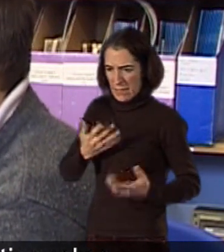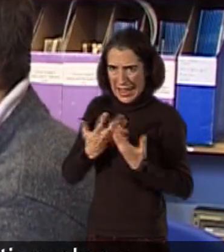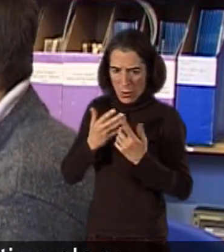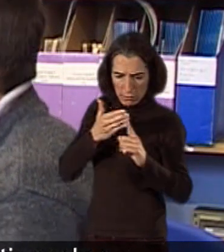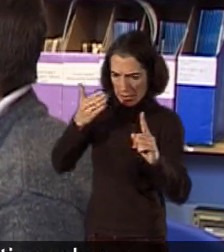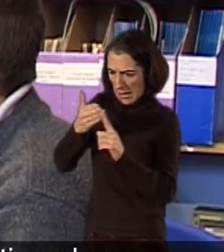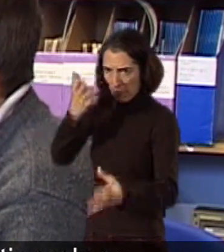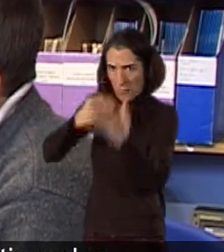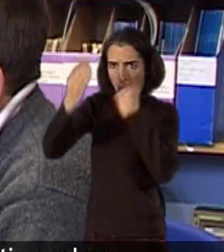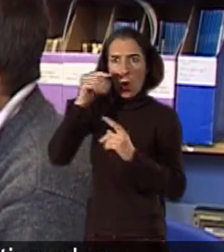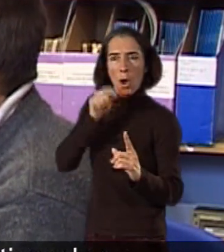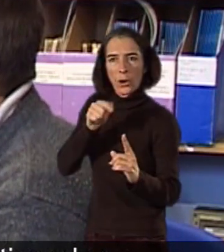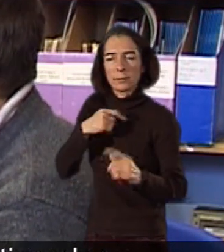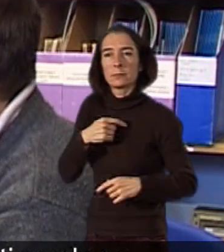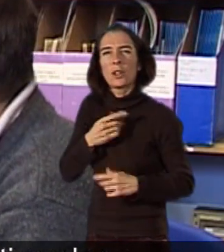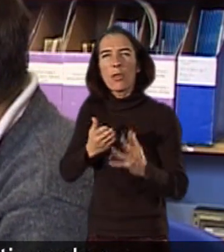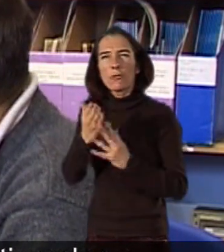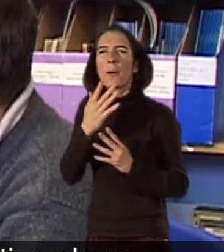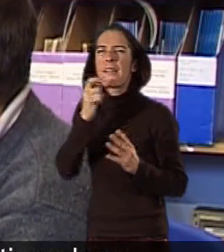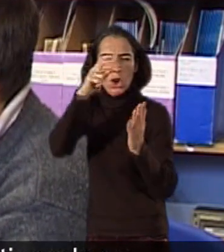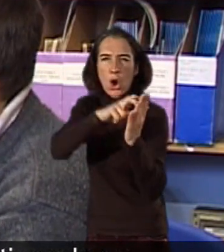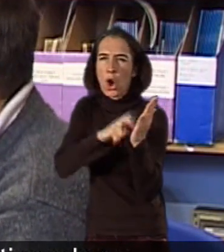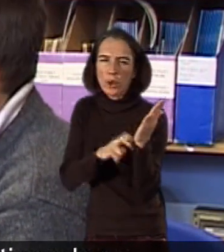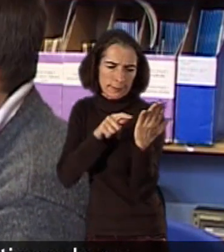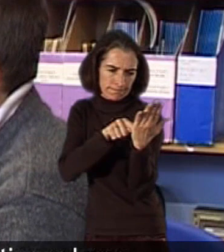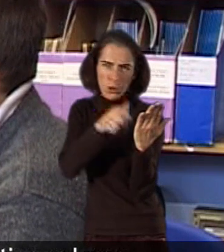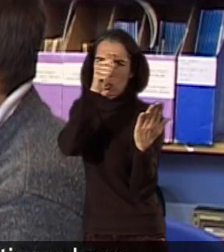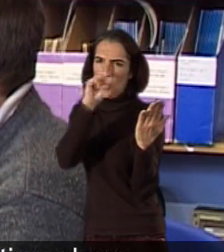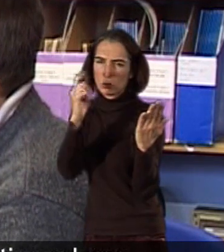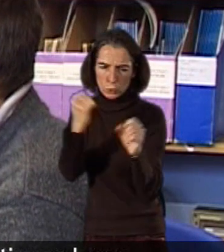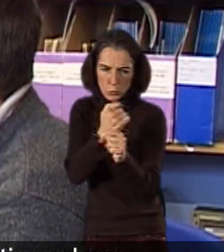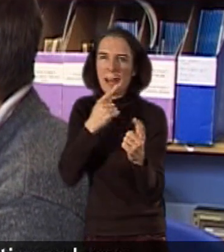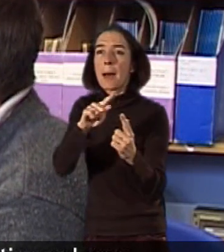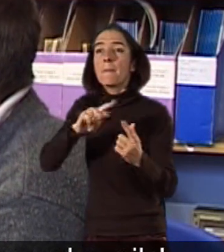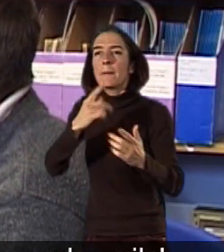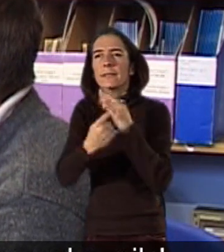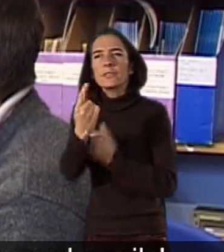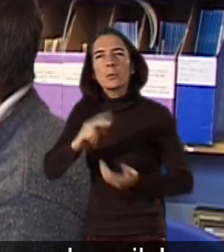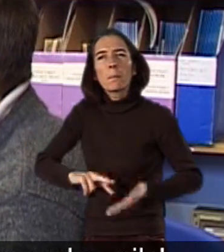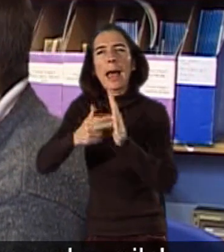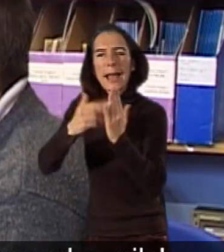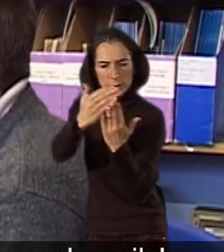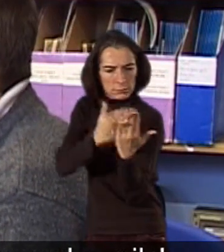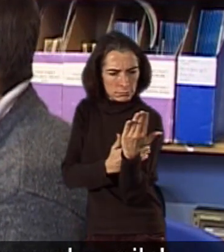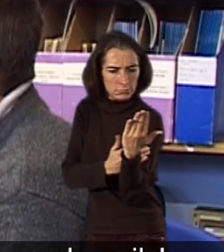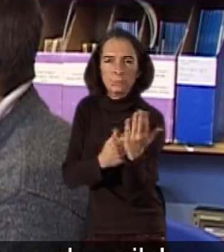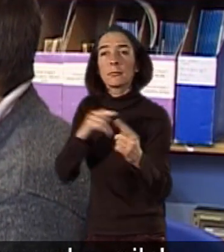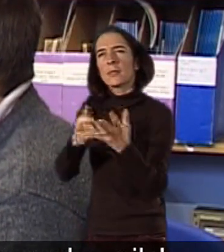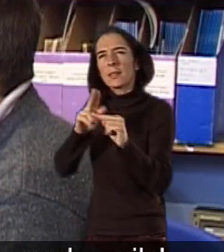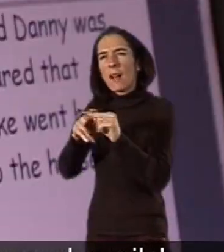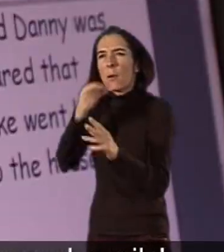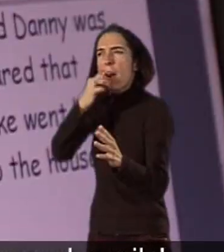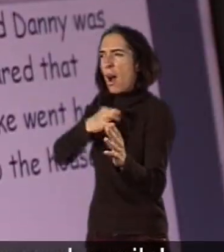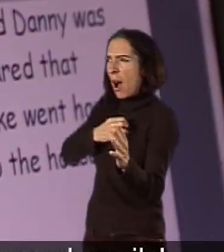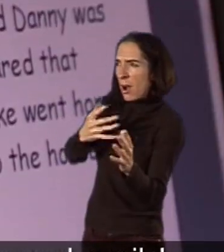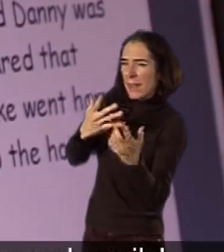through their individual educational plans. As part of the termly reviews, staff ask pupils to describe how they're getting on, and